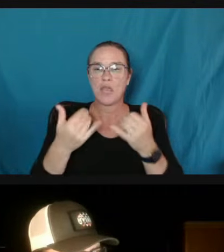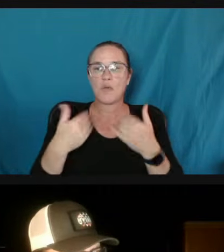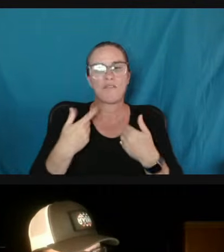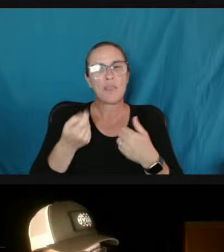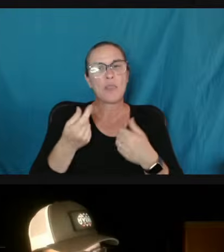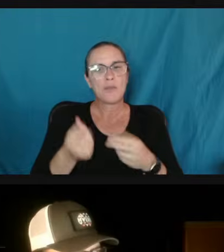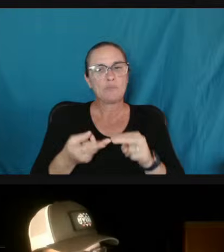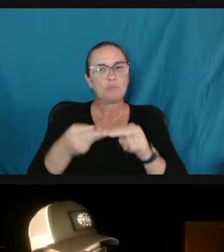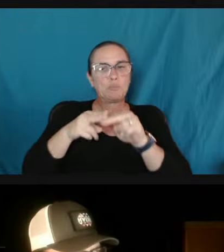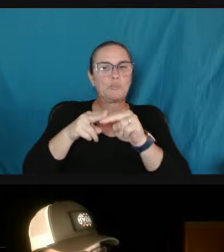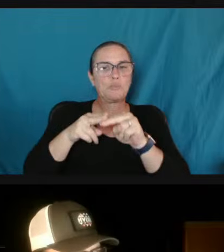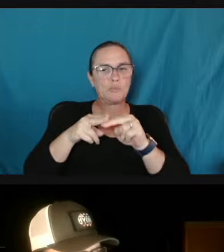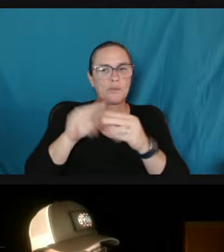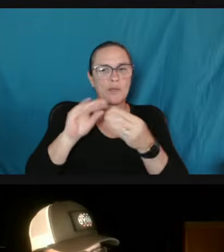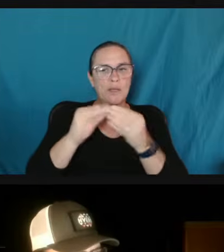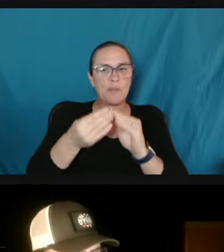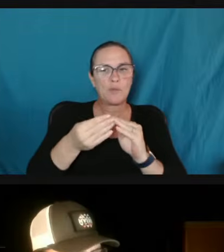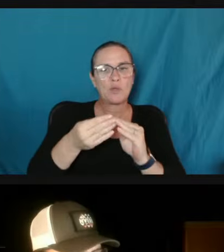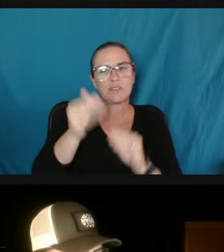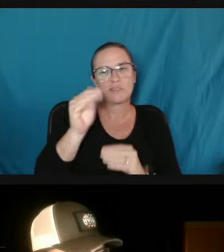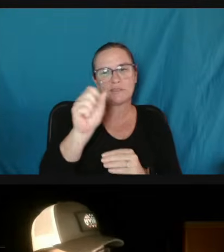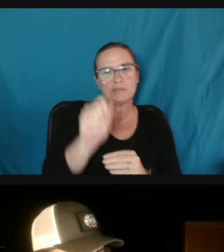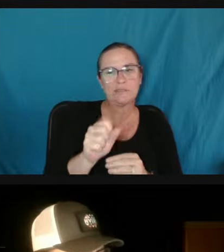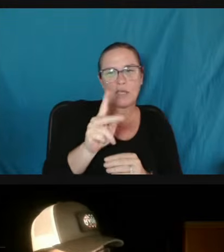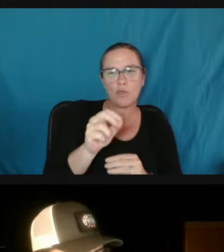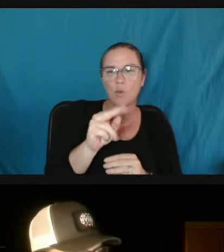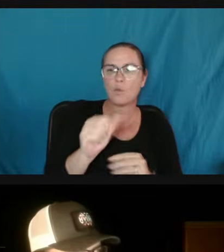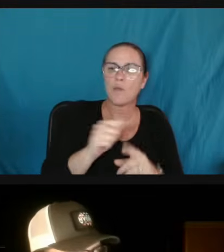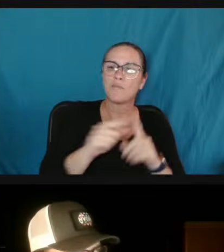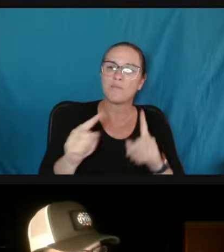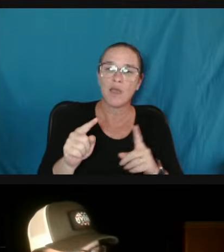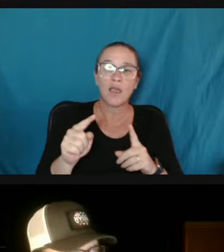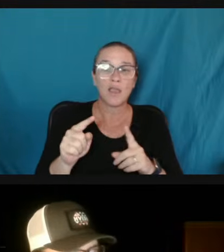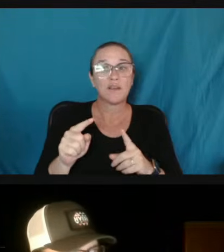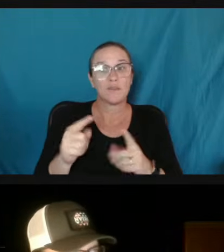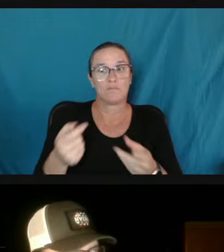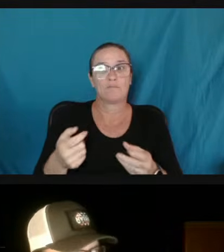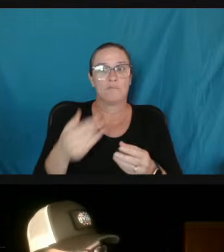Kona area, but otherwise much clearer air than we've had in recent weeks.